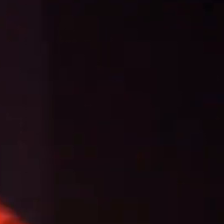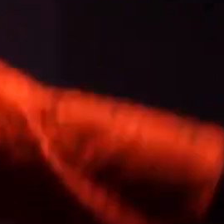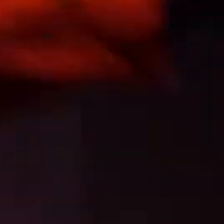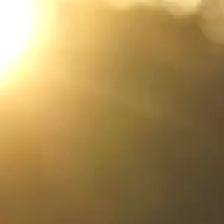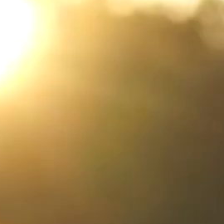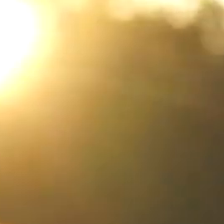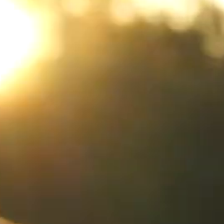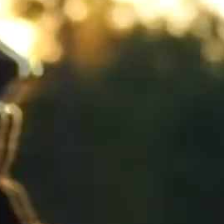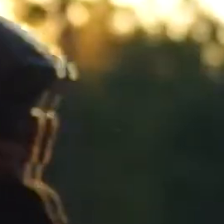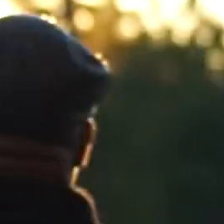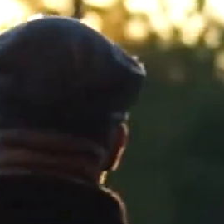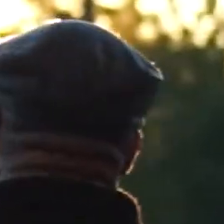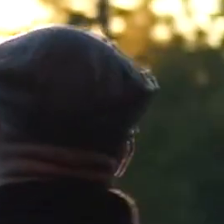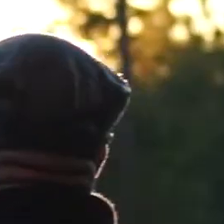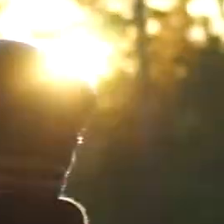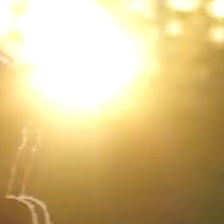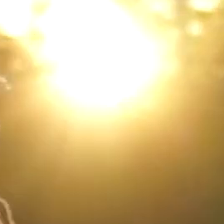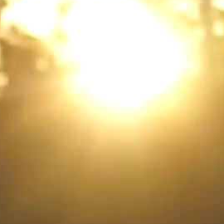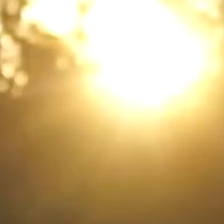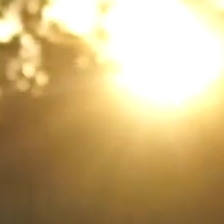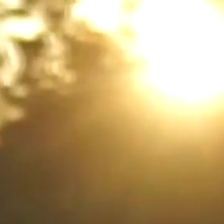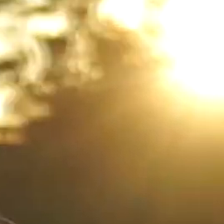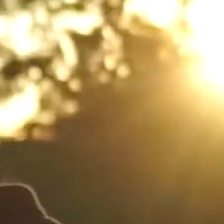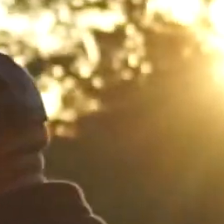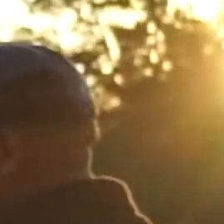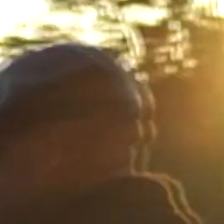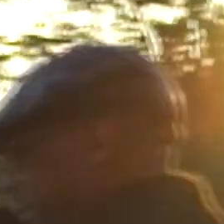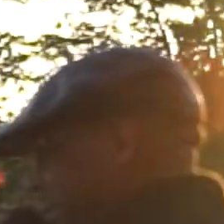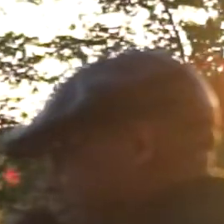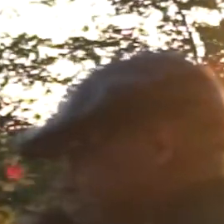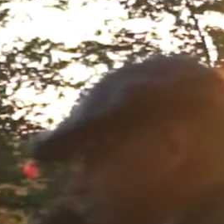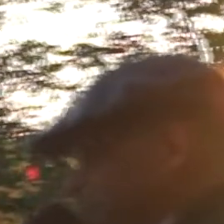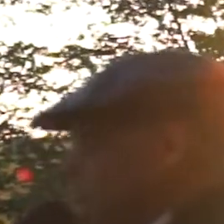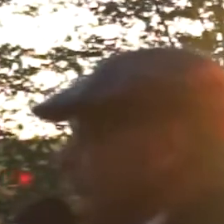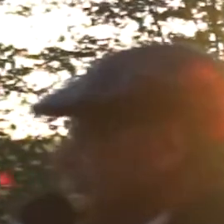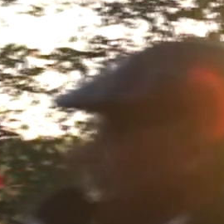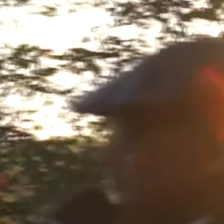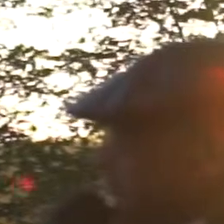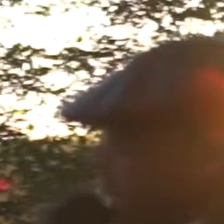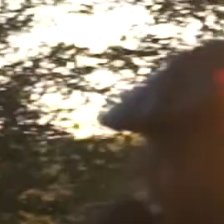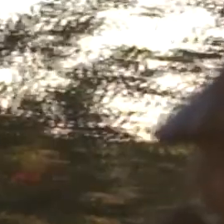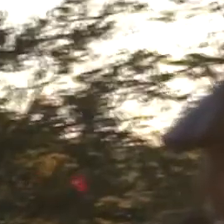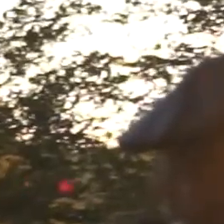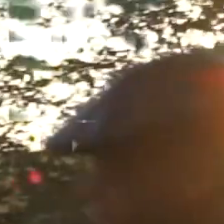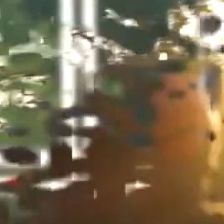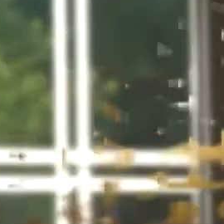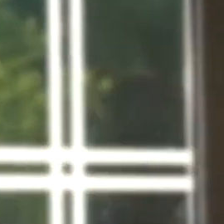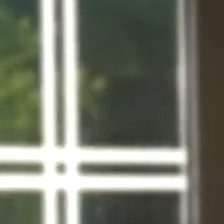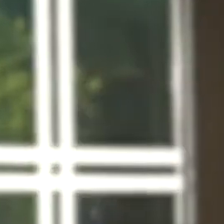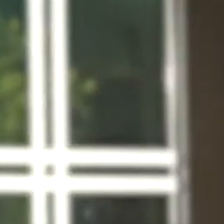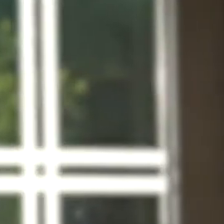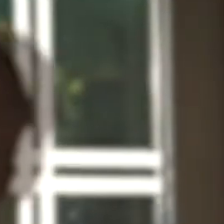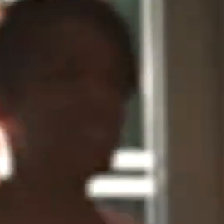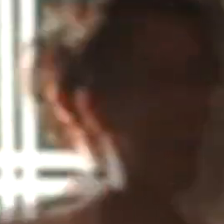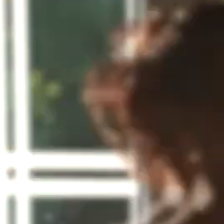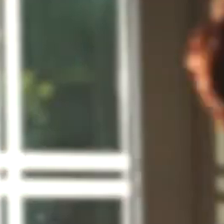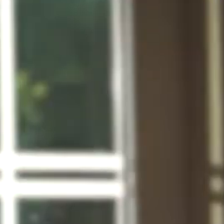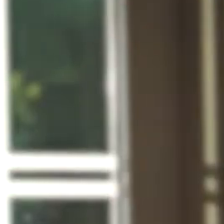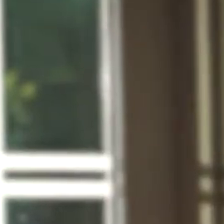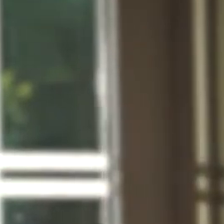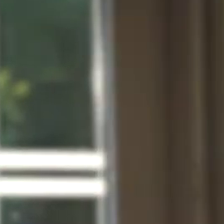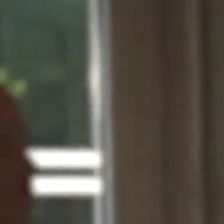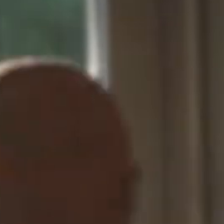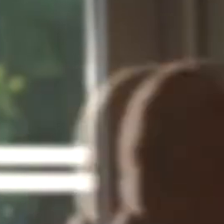and worship starting at 7 a.m. sunrise service, a moment of spiritual renewal as we celebrate our risen Savior. Then at 10